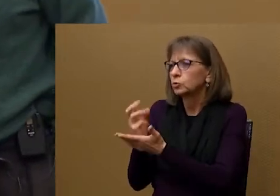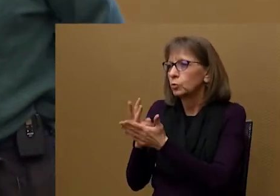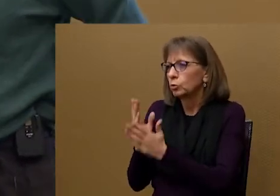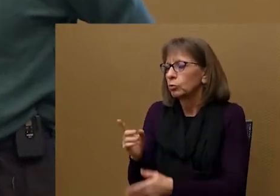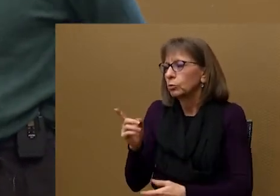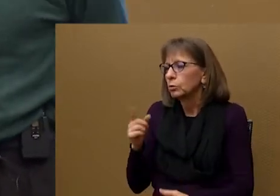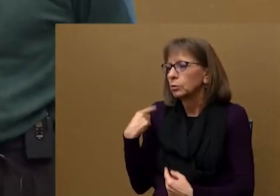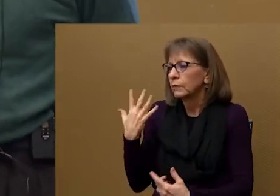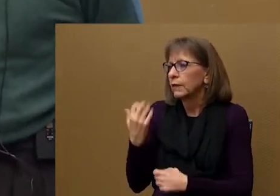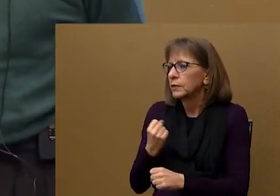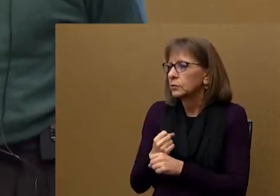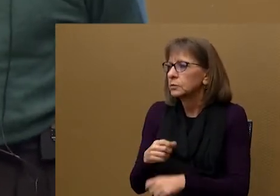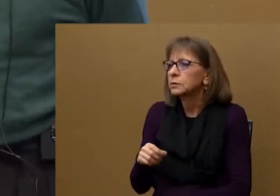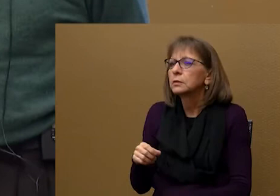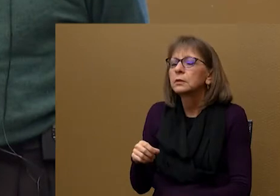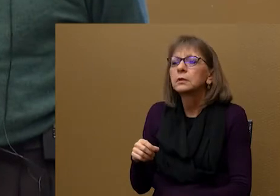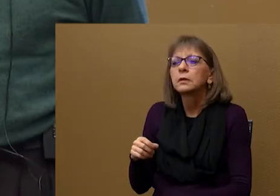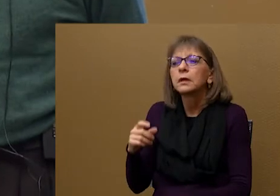question, is